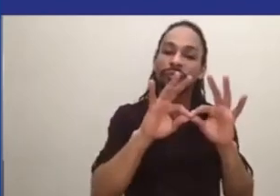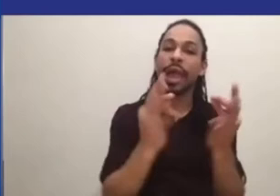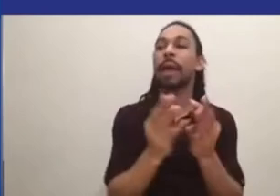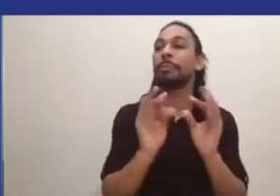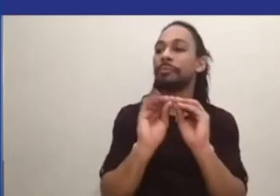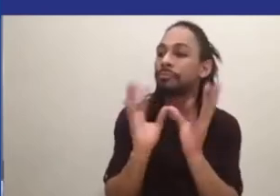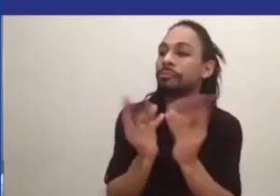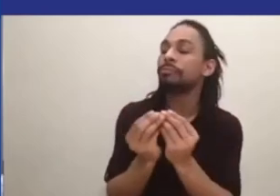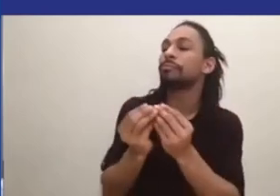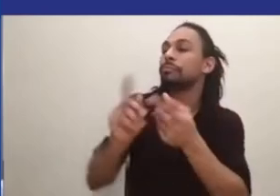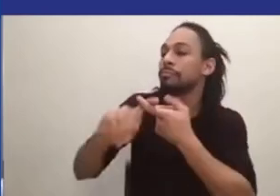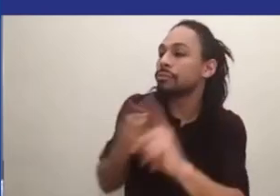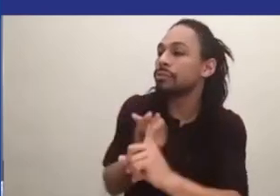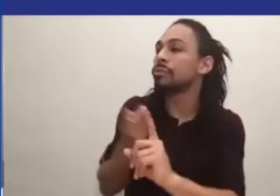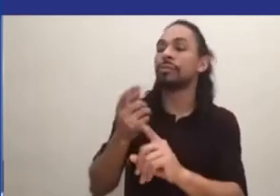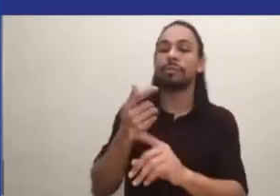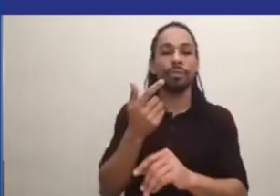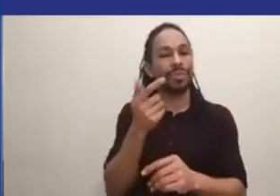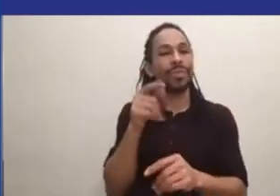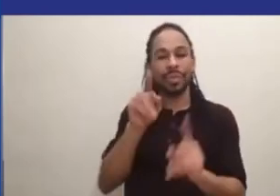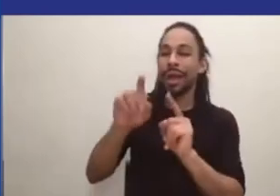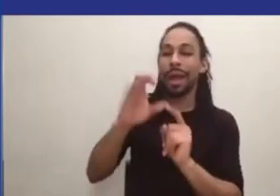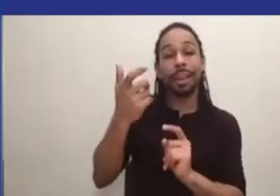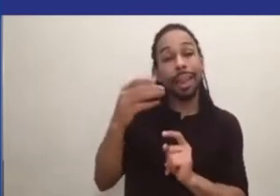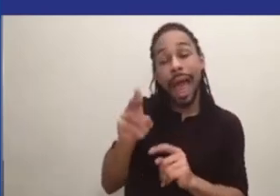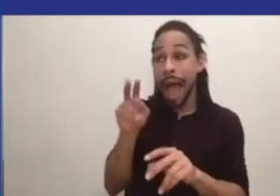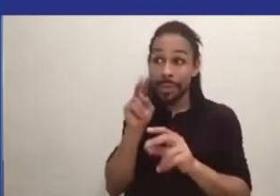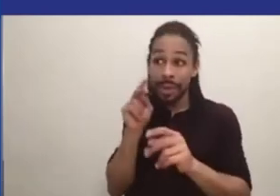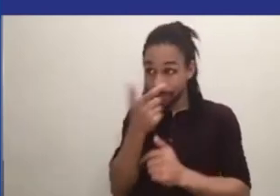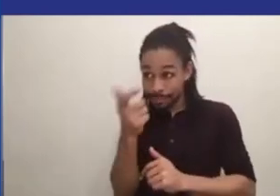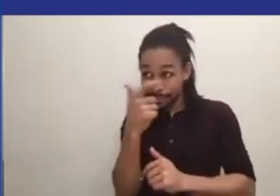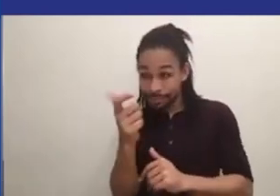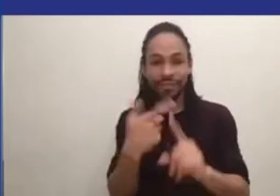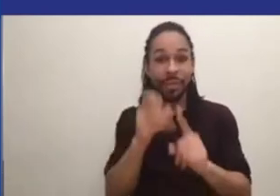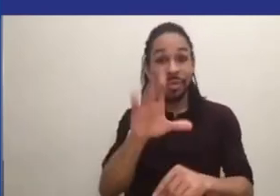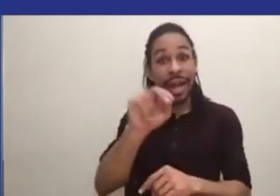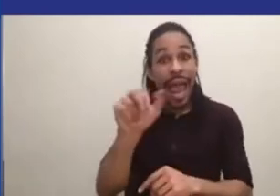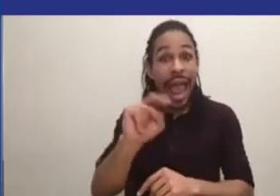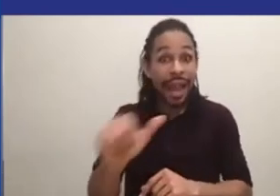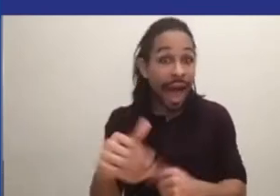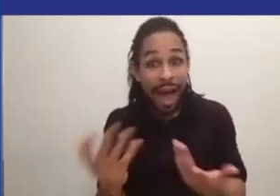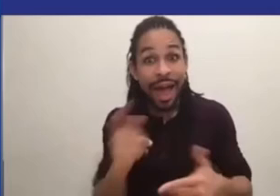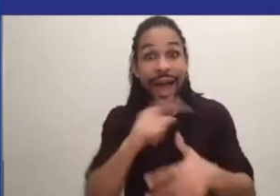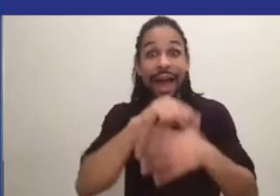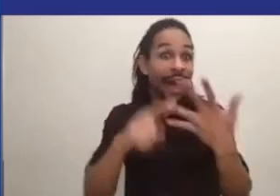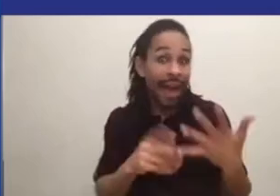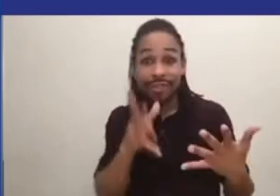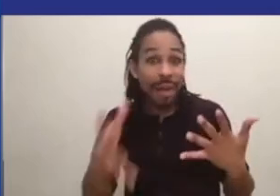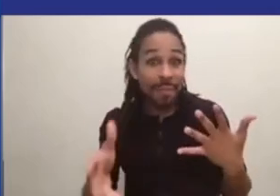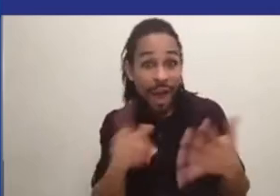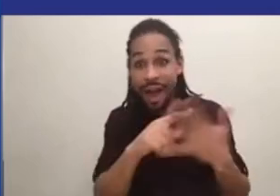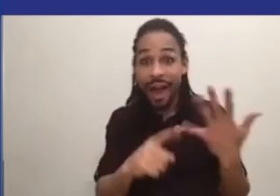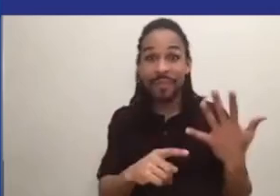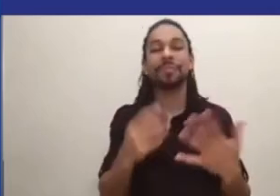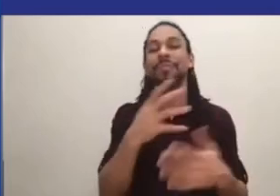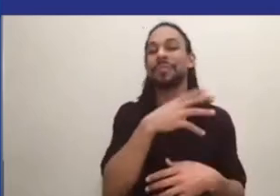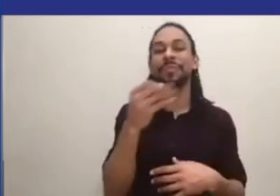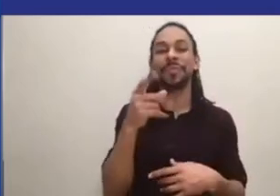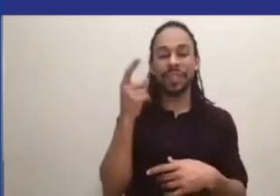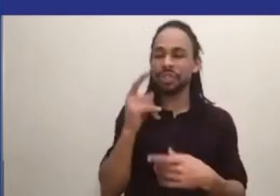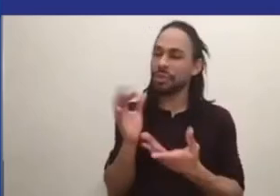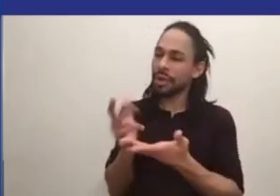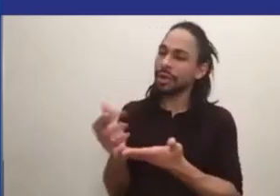up from the club, you know, from your nana, and you realized like, oh, this